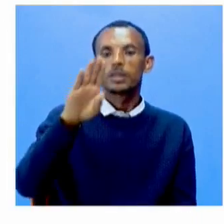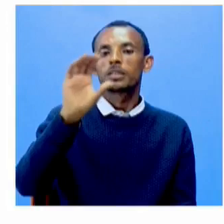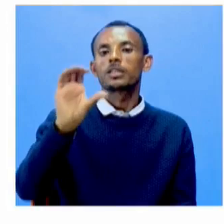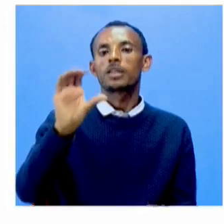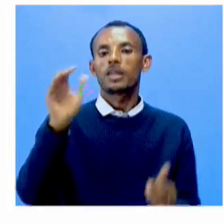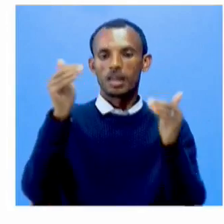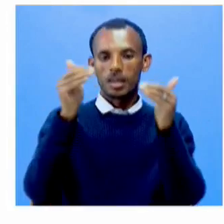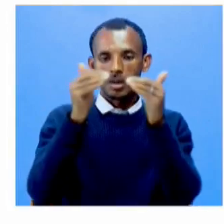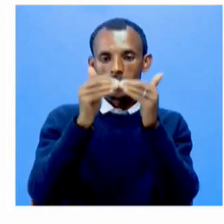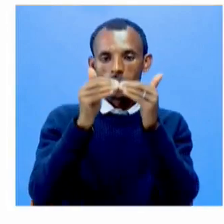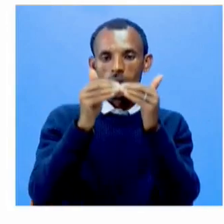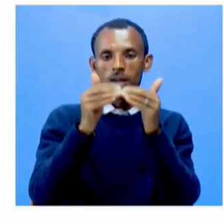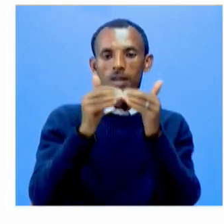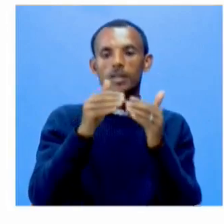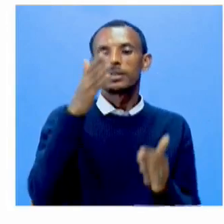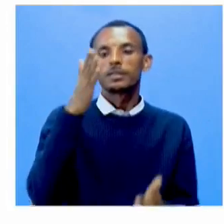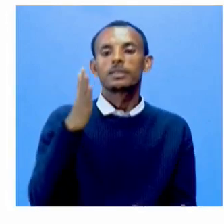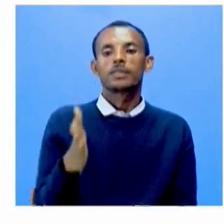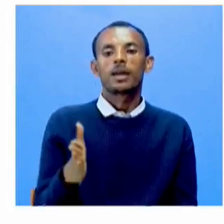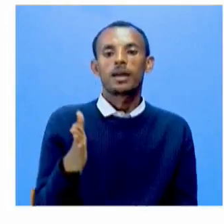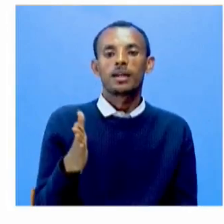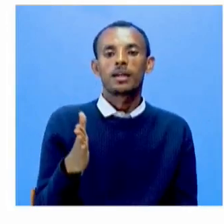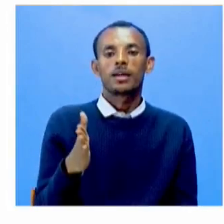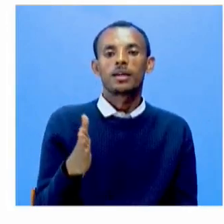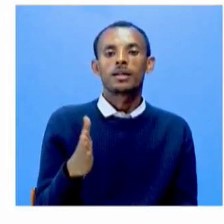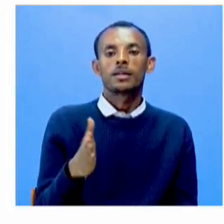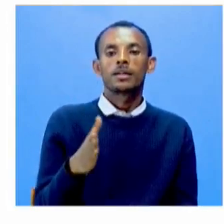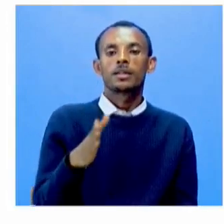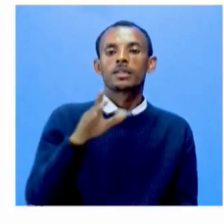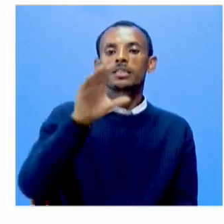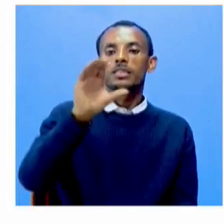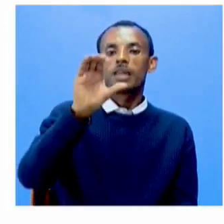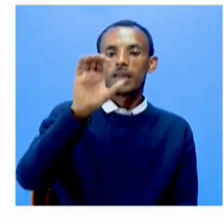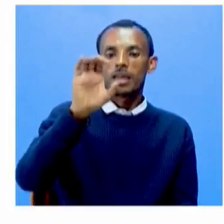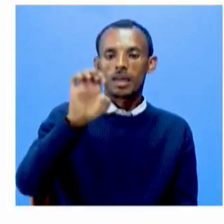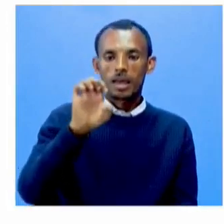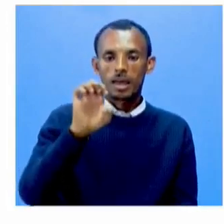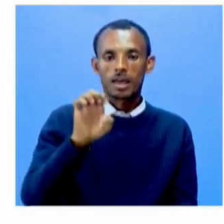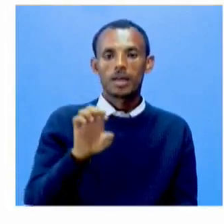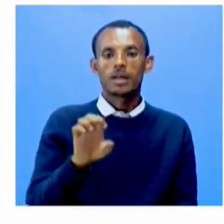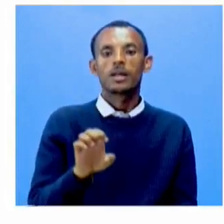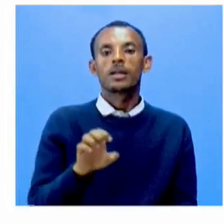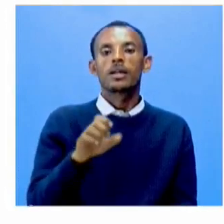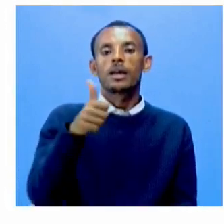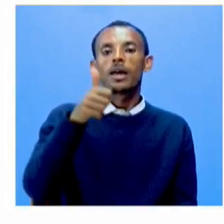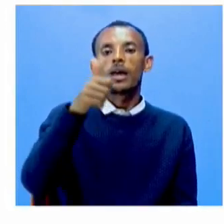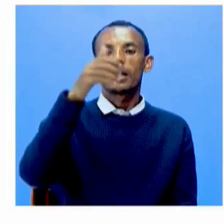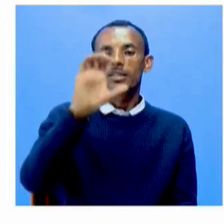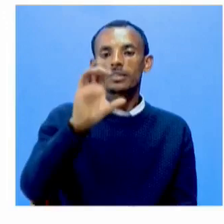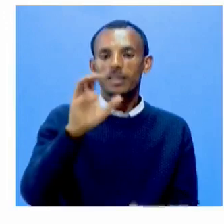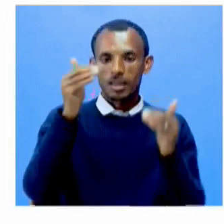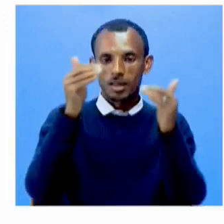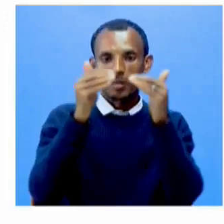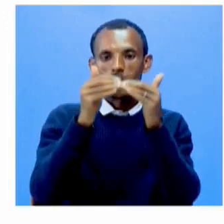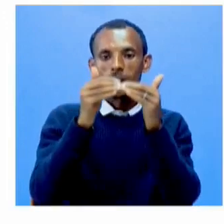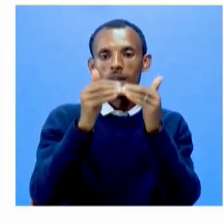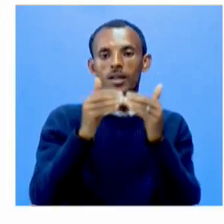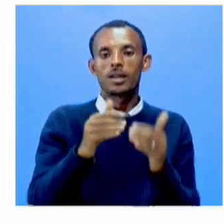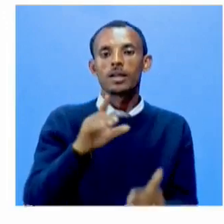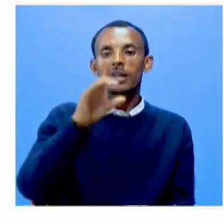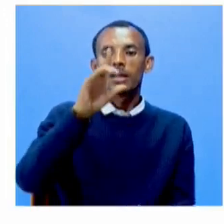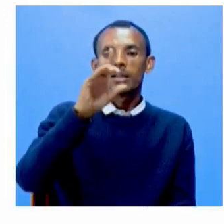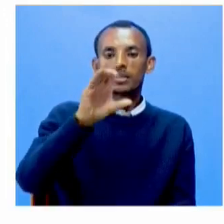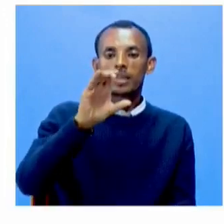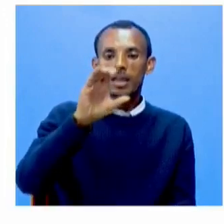to side EC. Again, this side AC is congruent to side